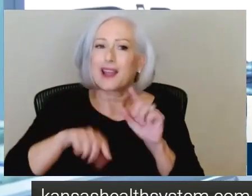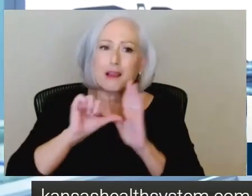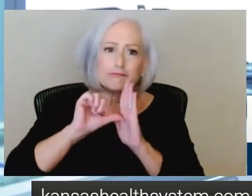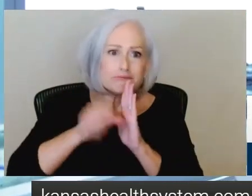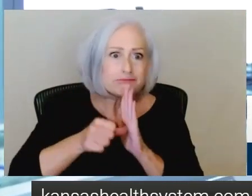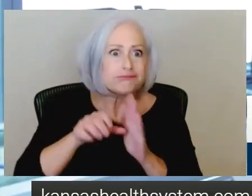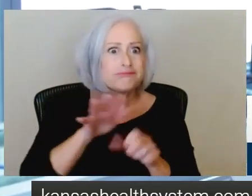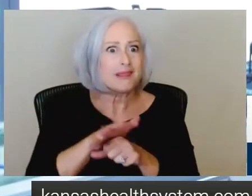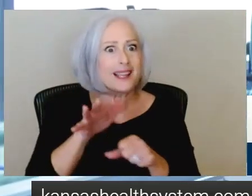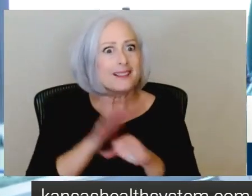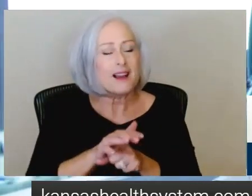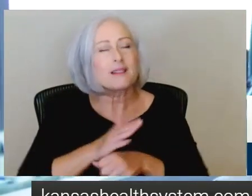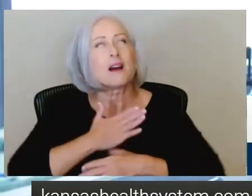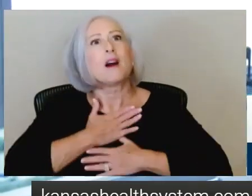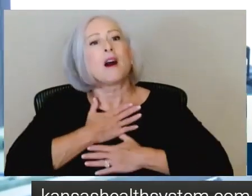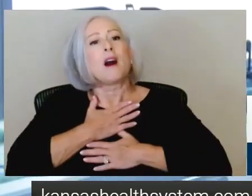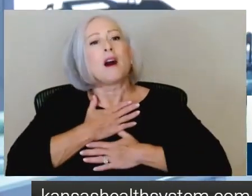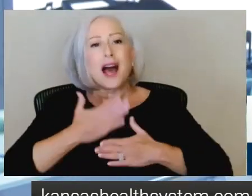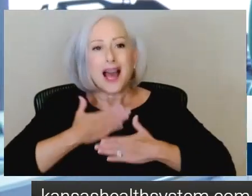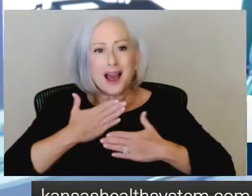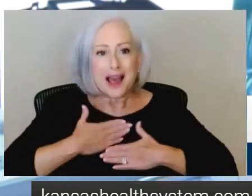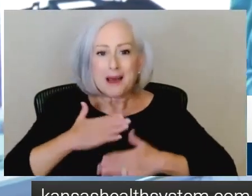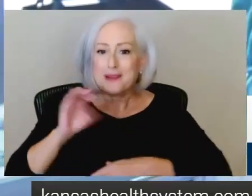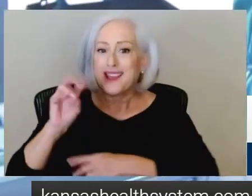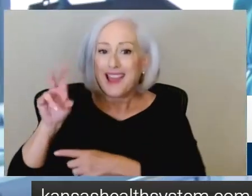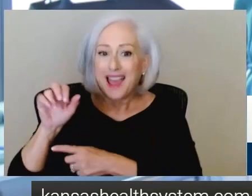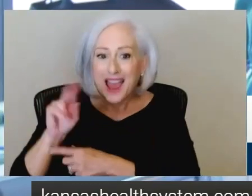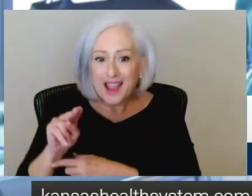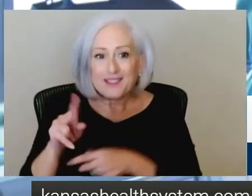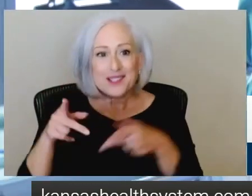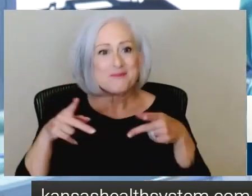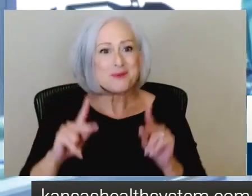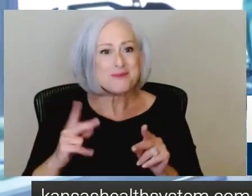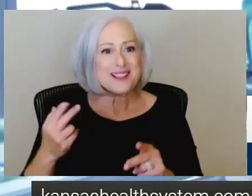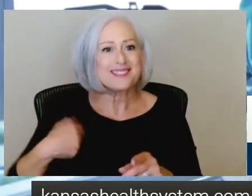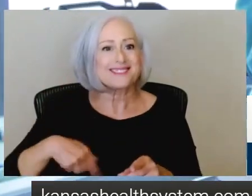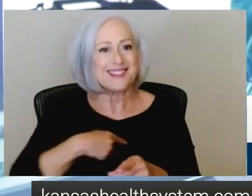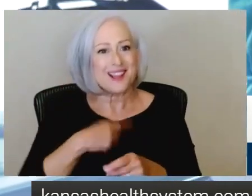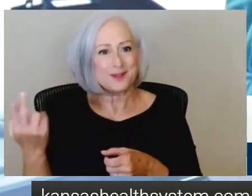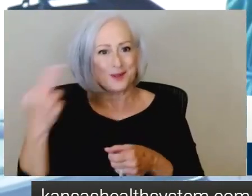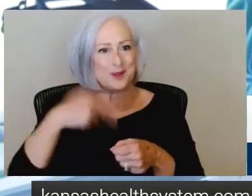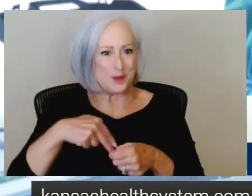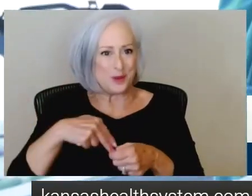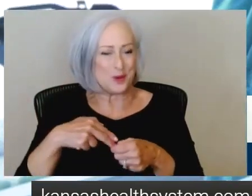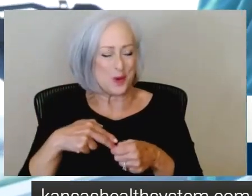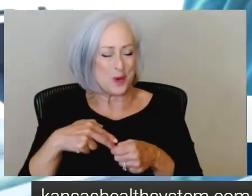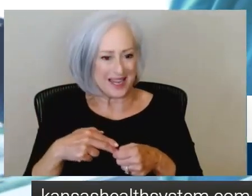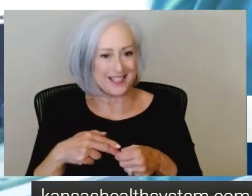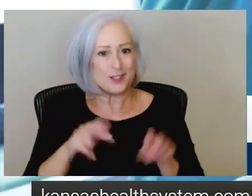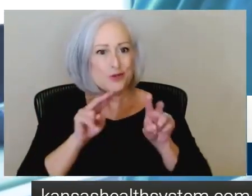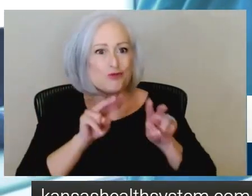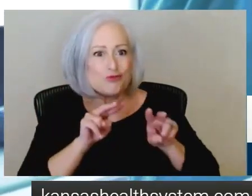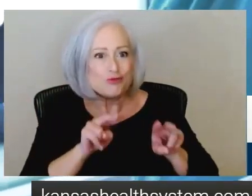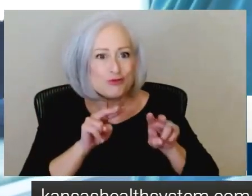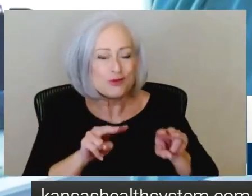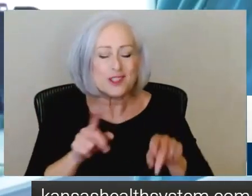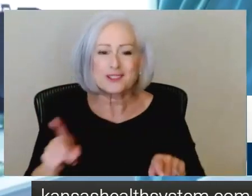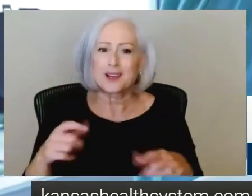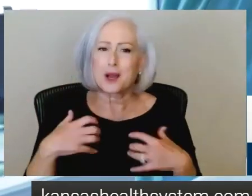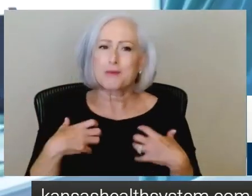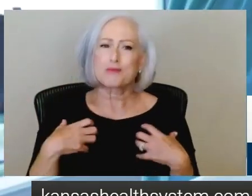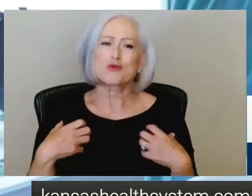how grateful we are to Evelyn for letting us come along on this journey with her. She's so brave